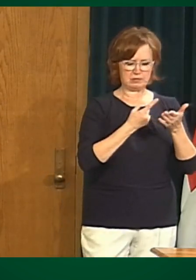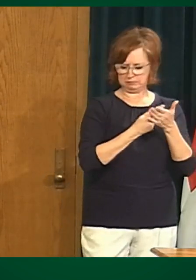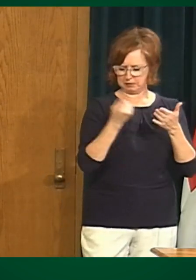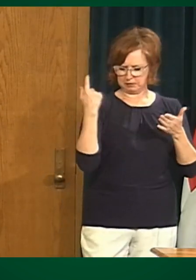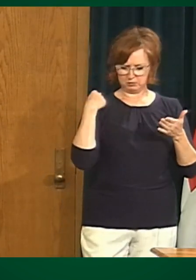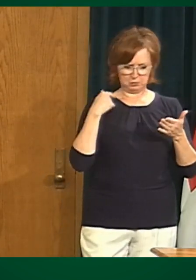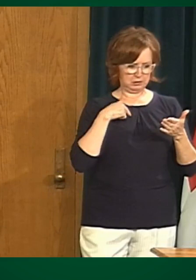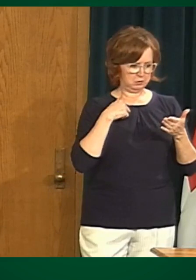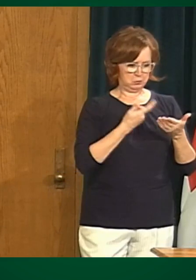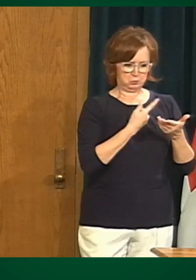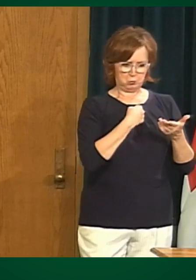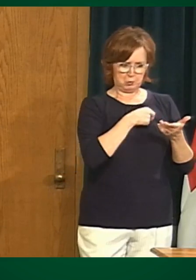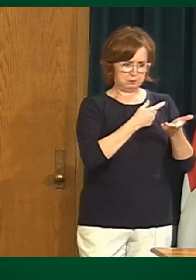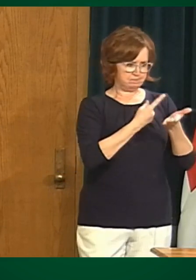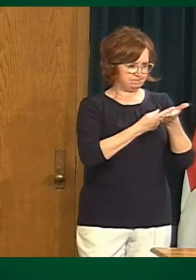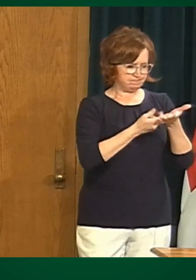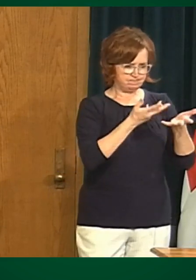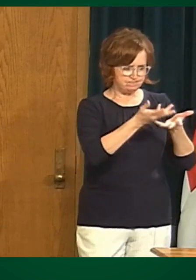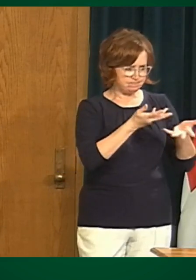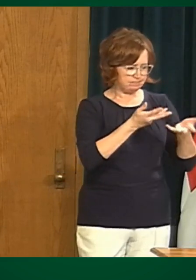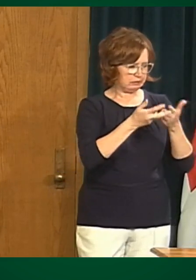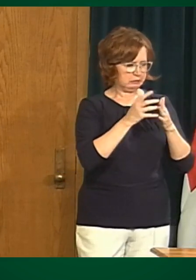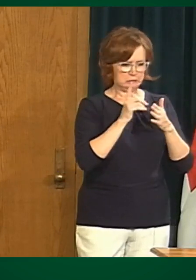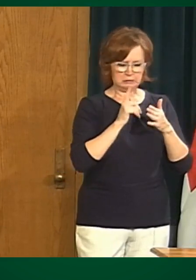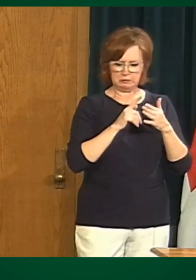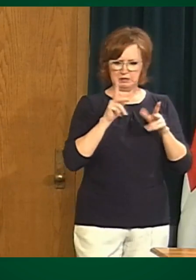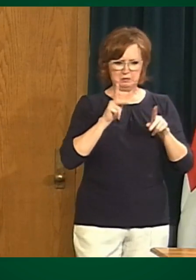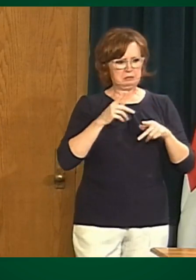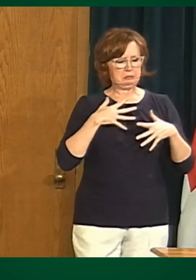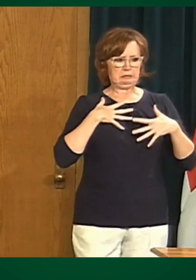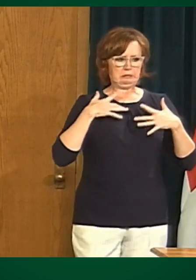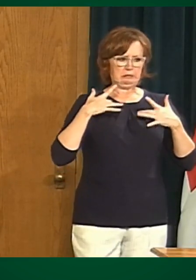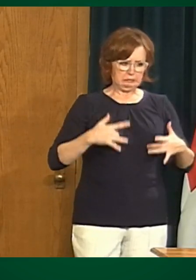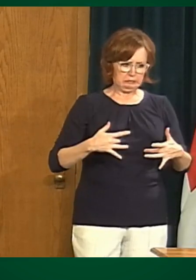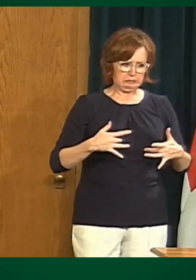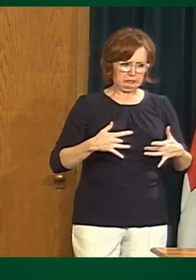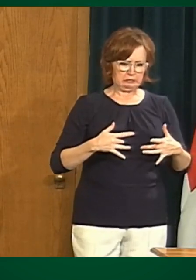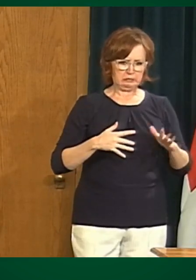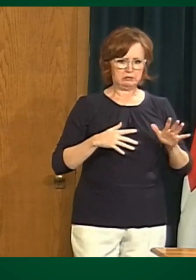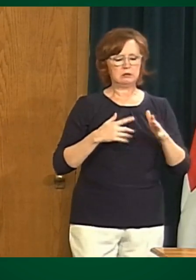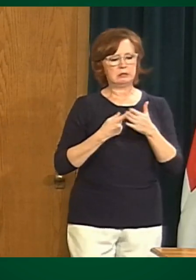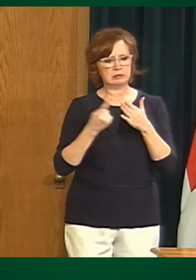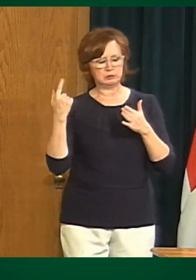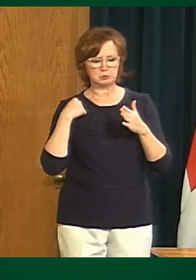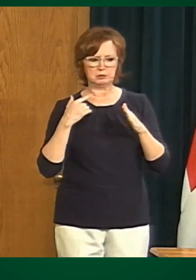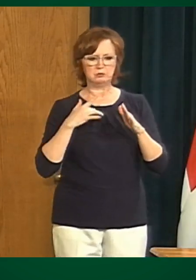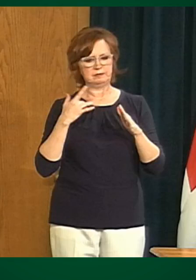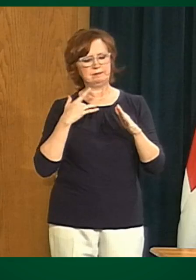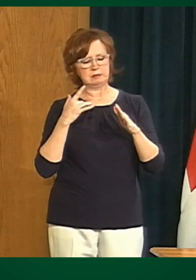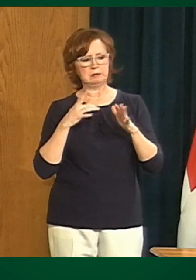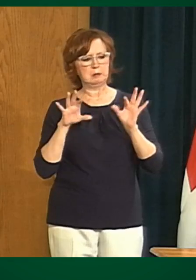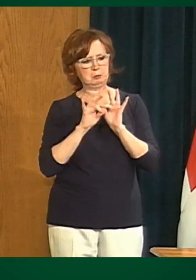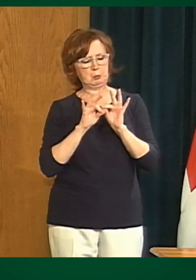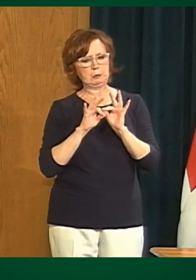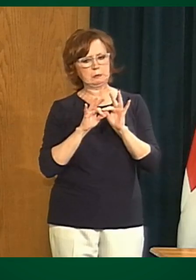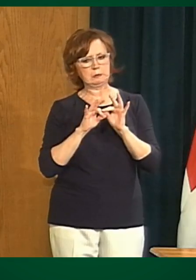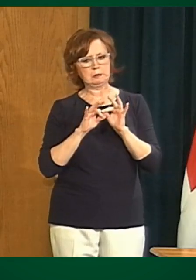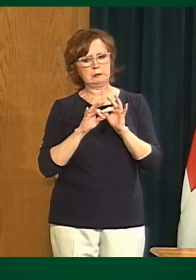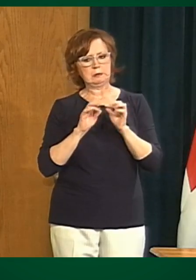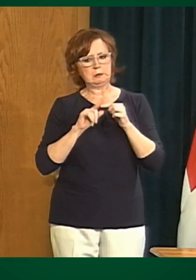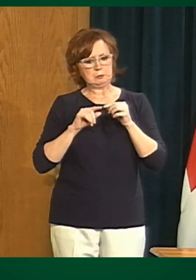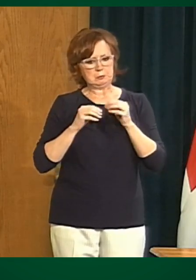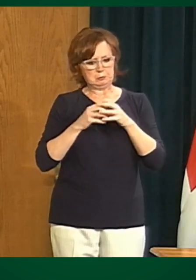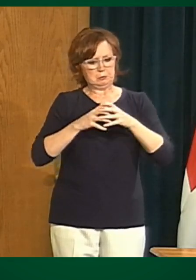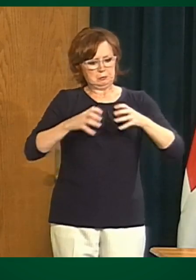last week, with respect to we can expand our household a little bit, but we need to be very careful with how